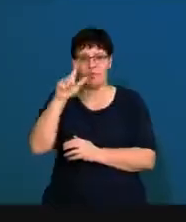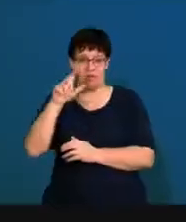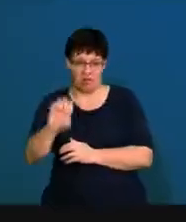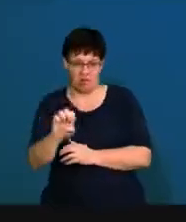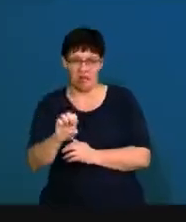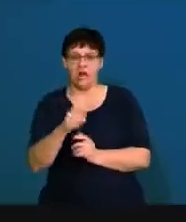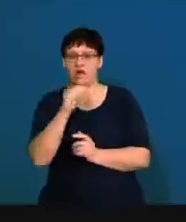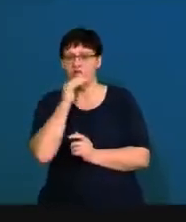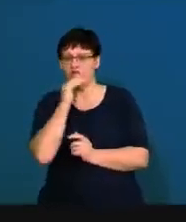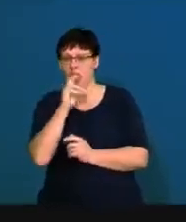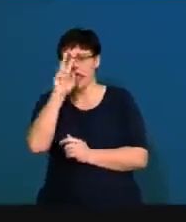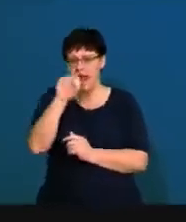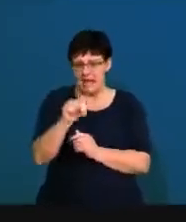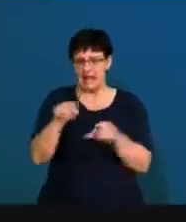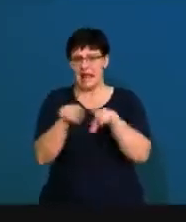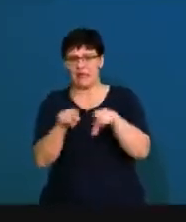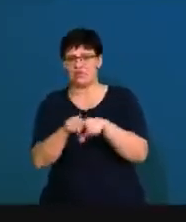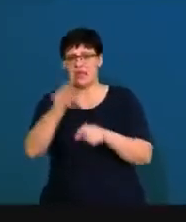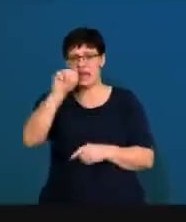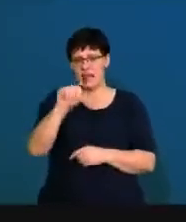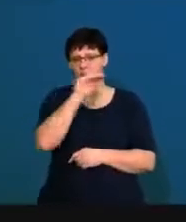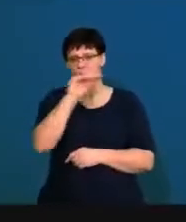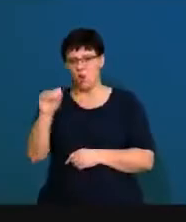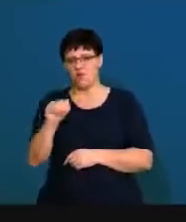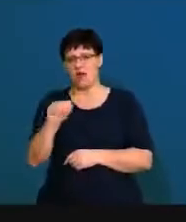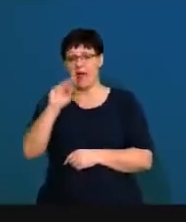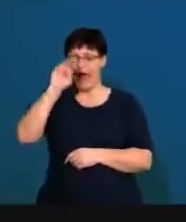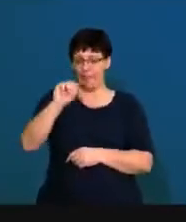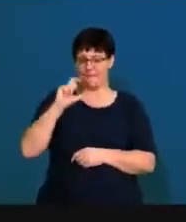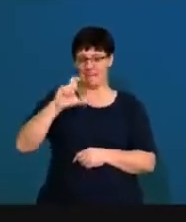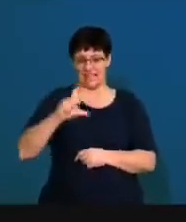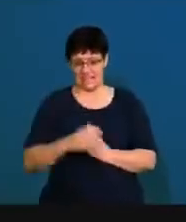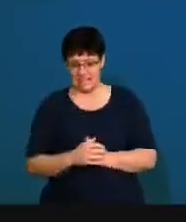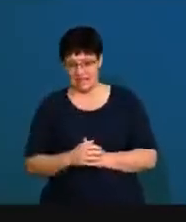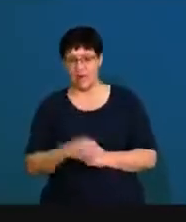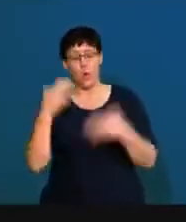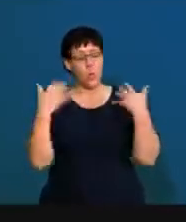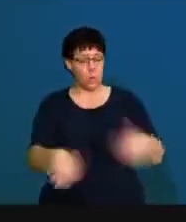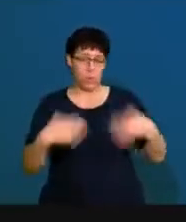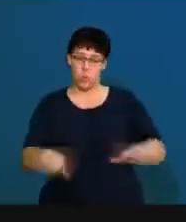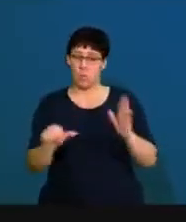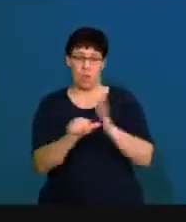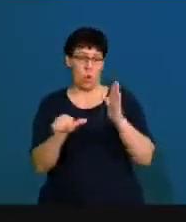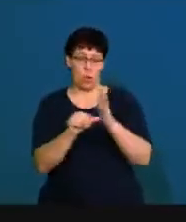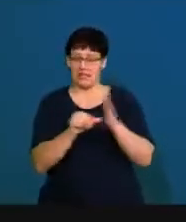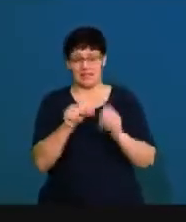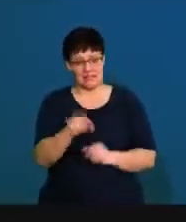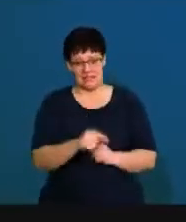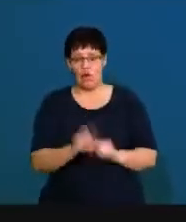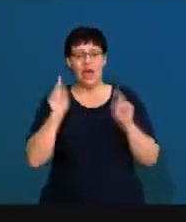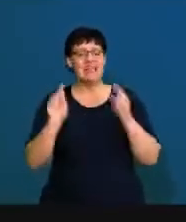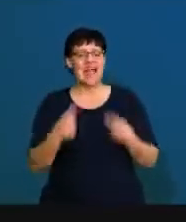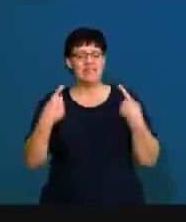terms of N is equals to M over capital letter M. This is a very important formula. There is no way that you can